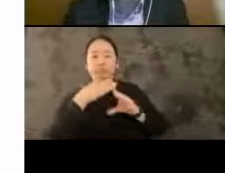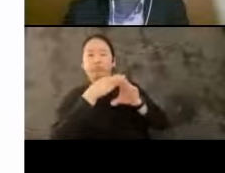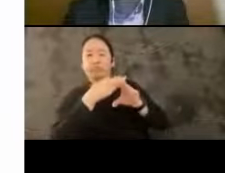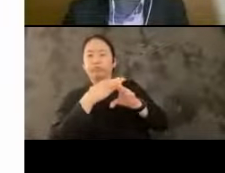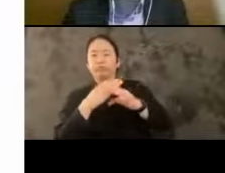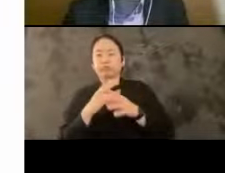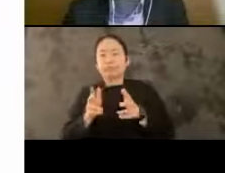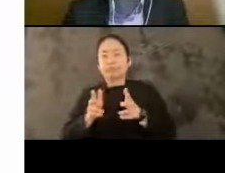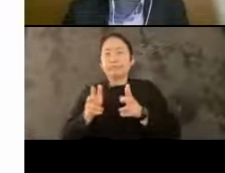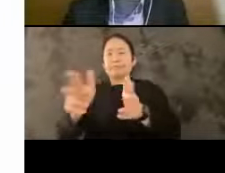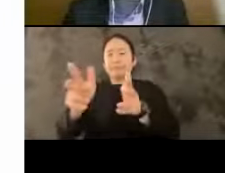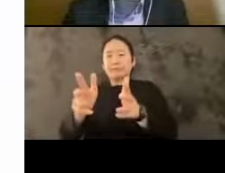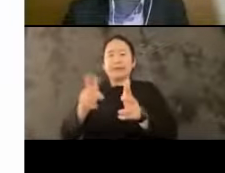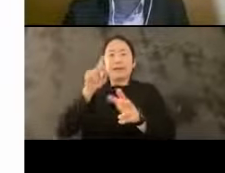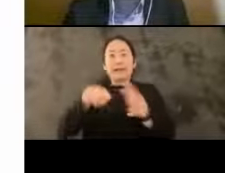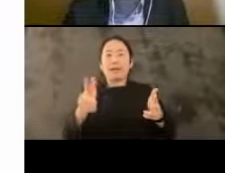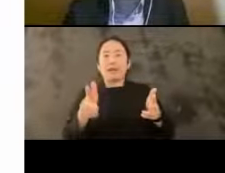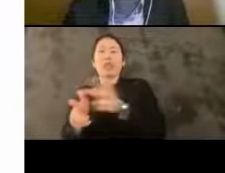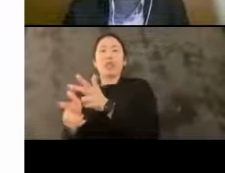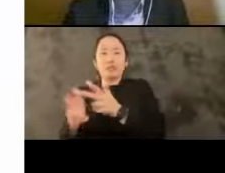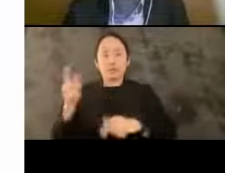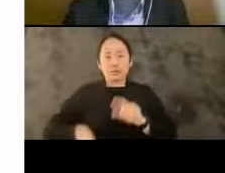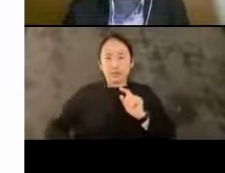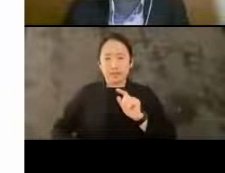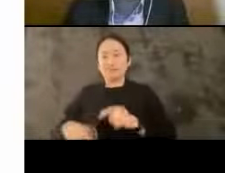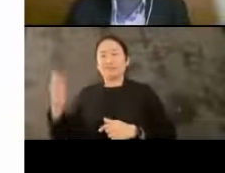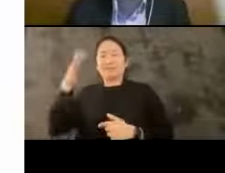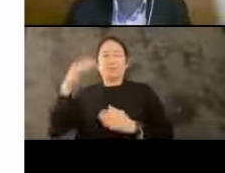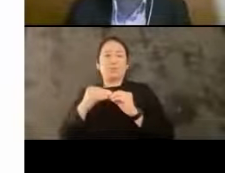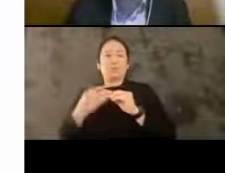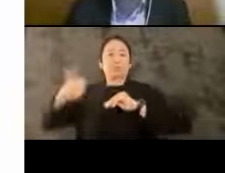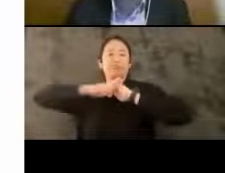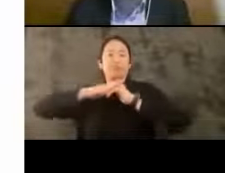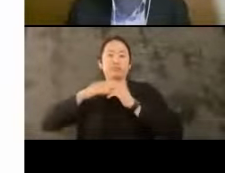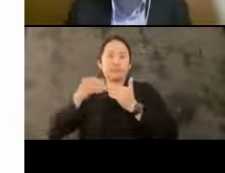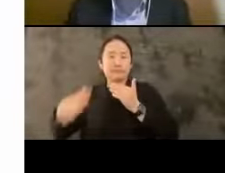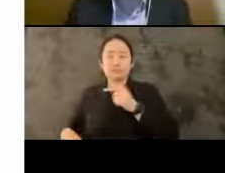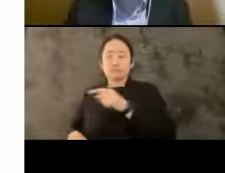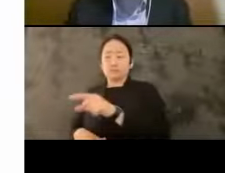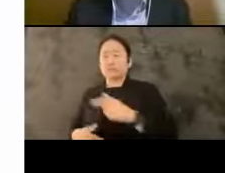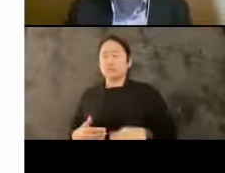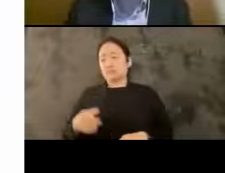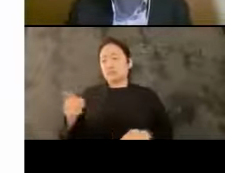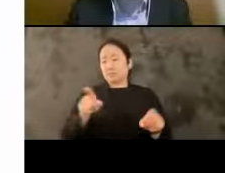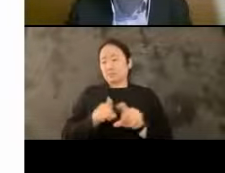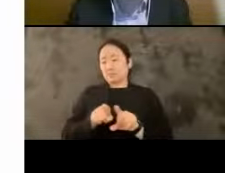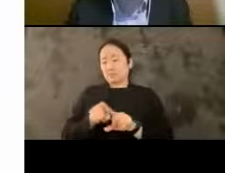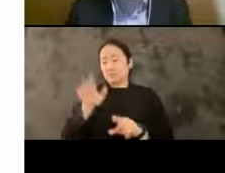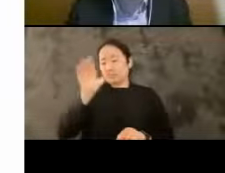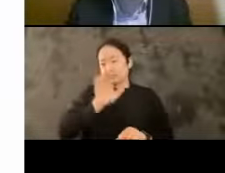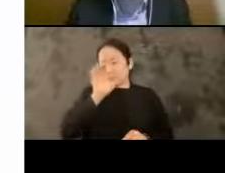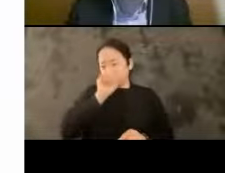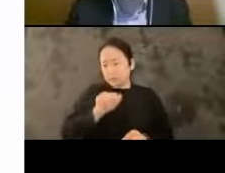helped us get to that, highest cost option. And it's estimated to be $177